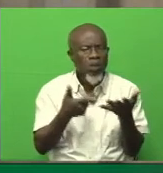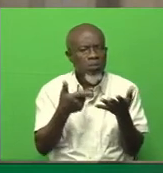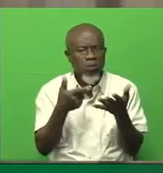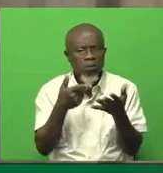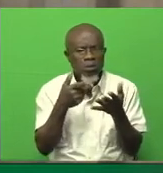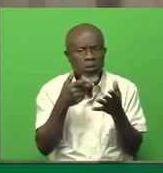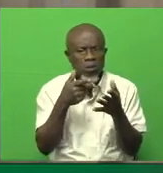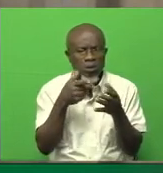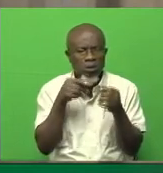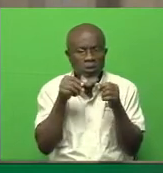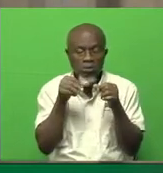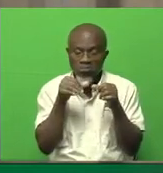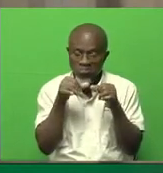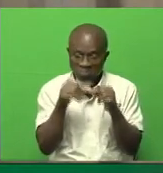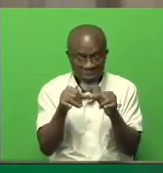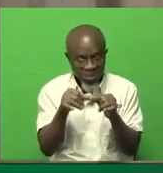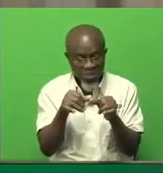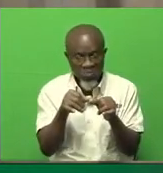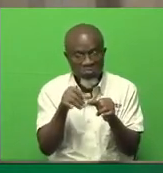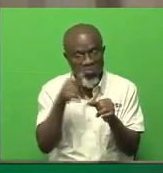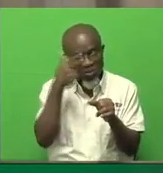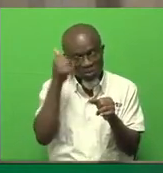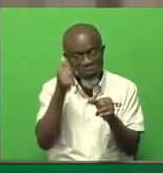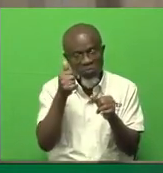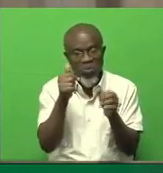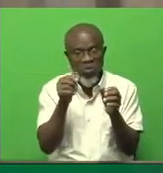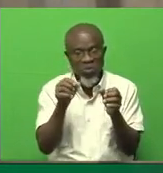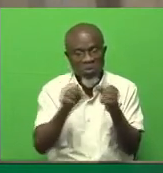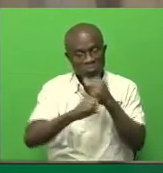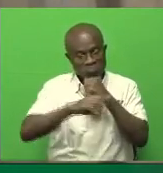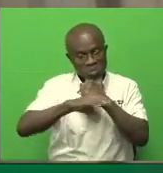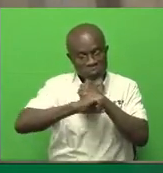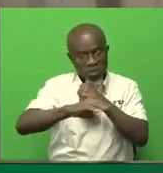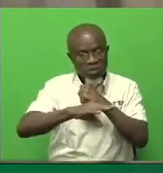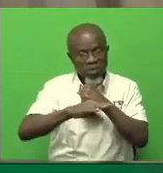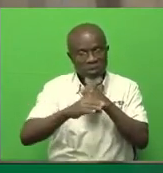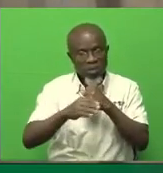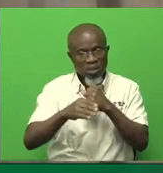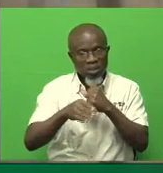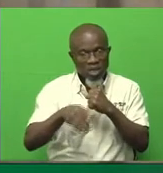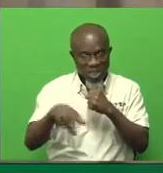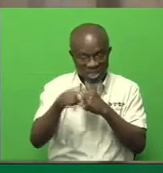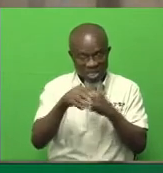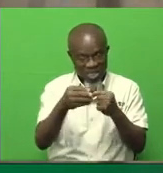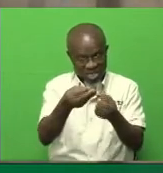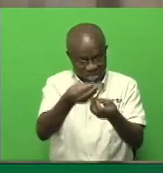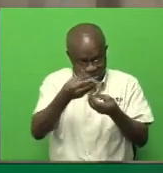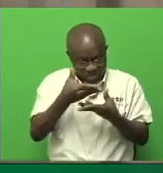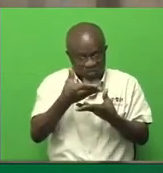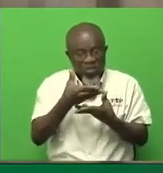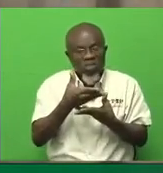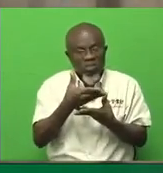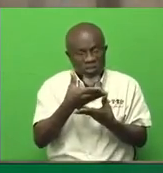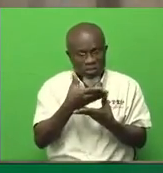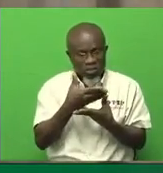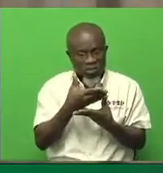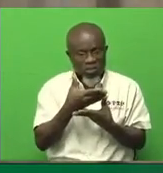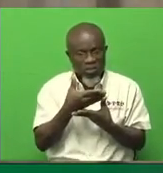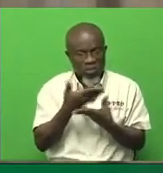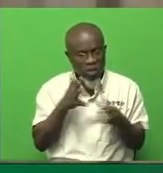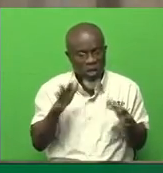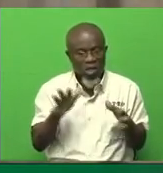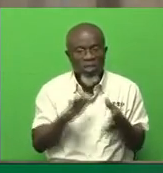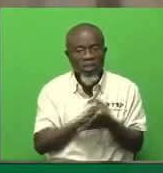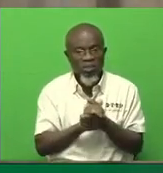their press releases so that you I mean they readily gave us this information and then